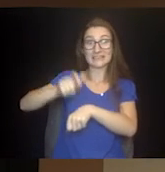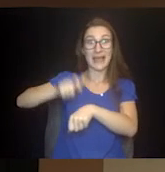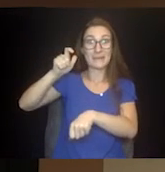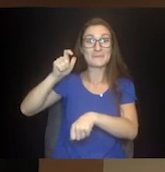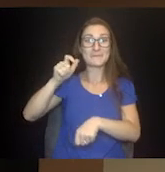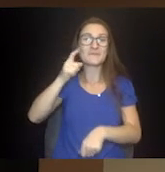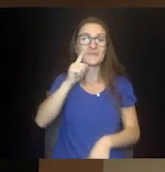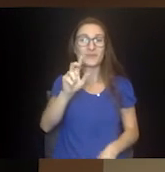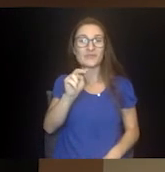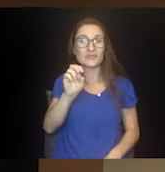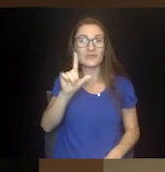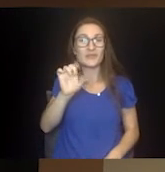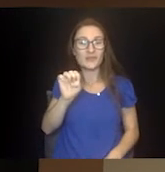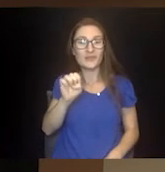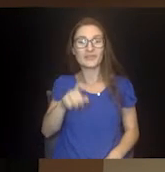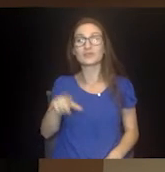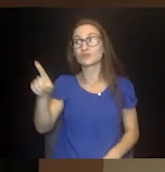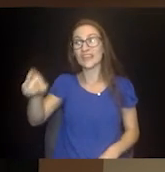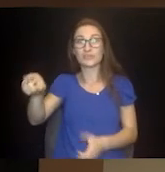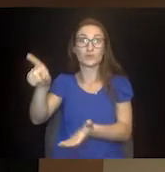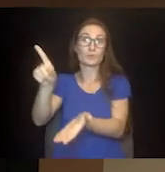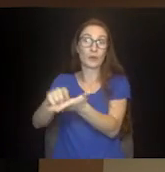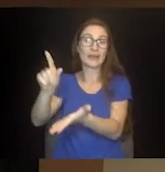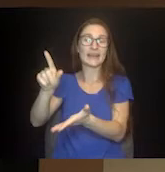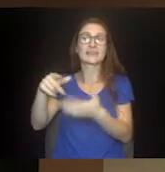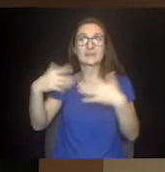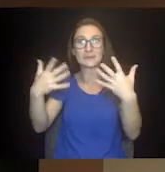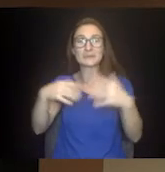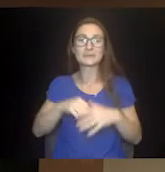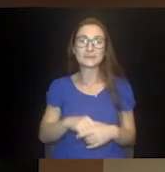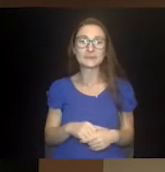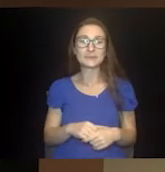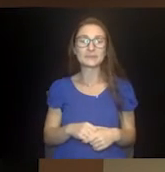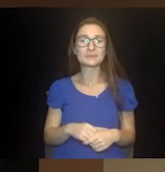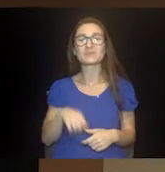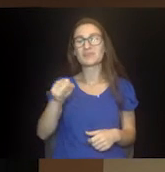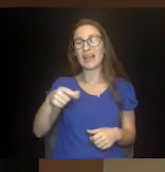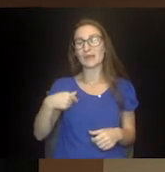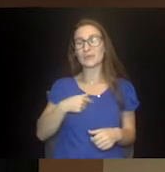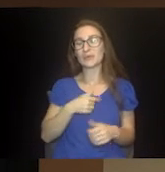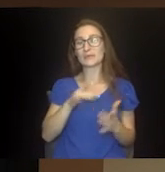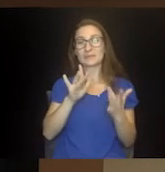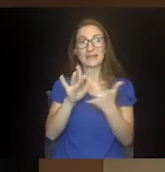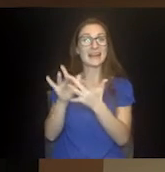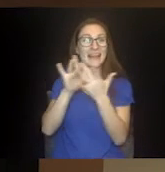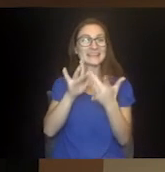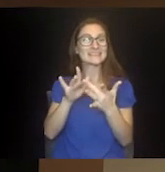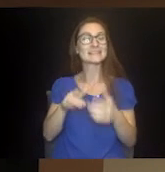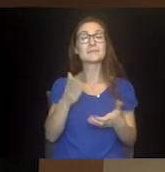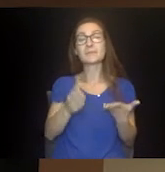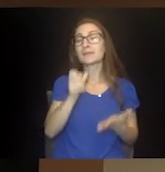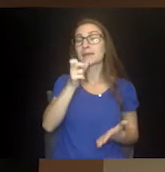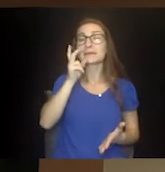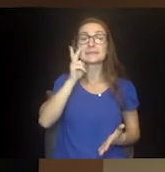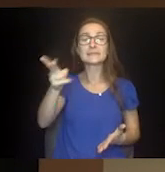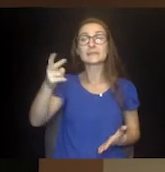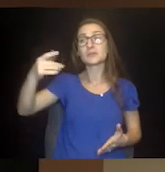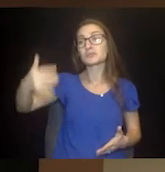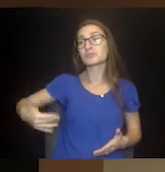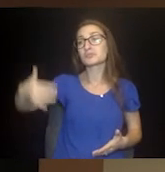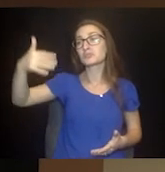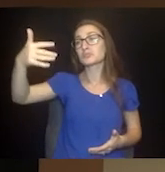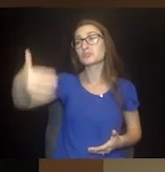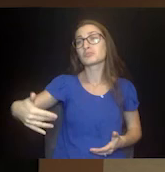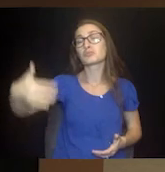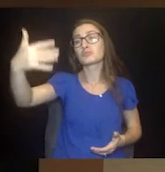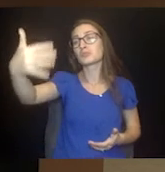and because she has to get it prepped once everybody sends us the article. So yeah, we stay in connection with each other, even